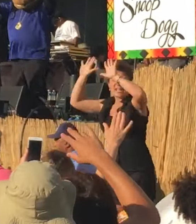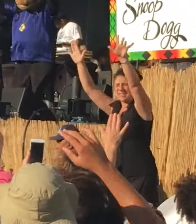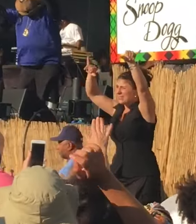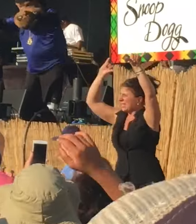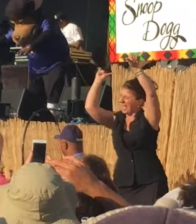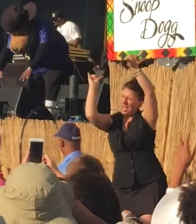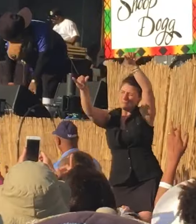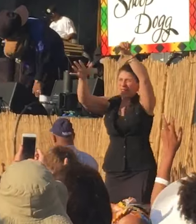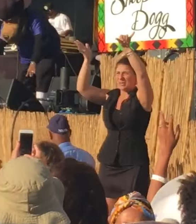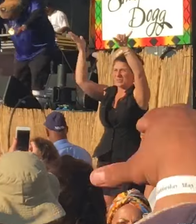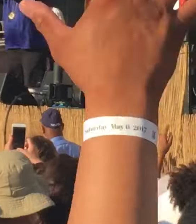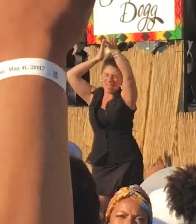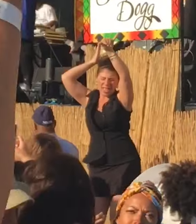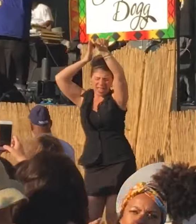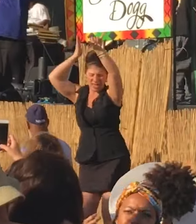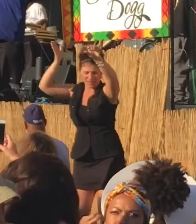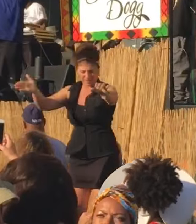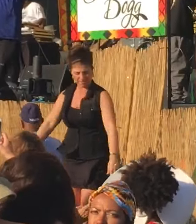on, up, down, up, down